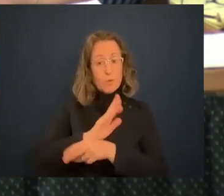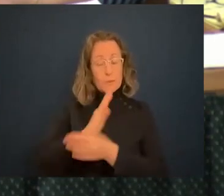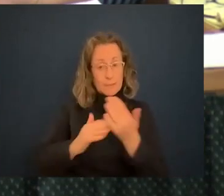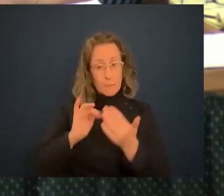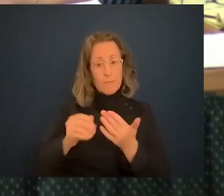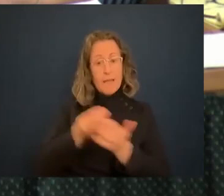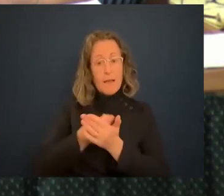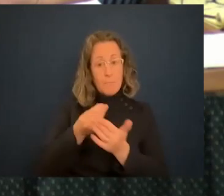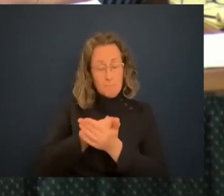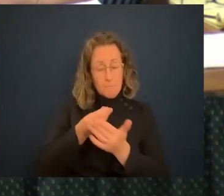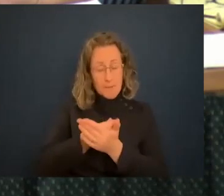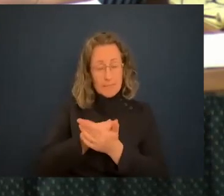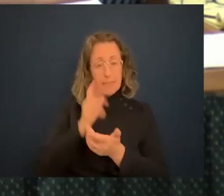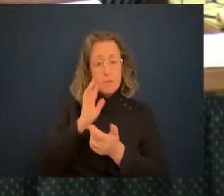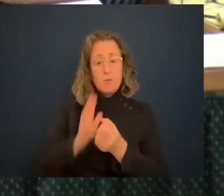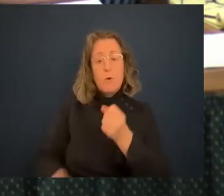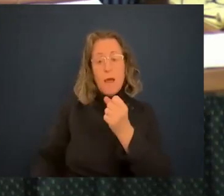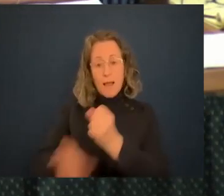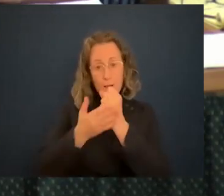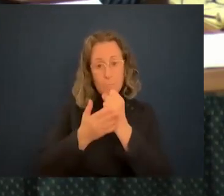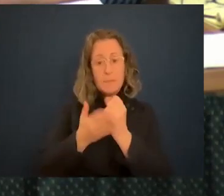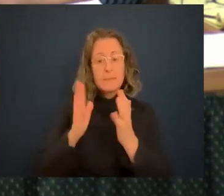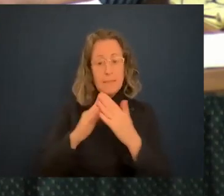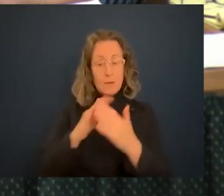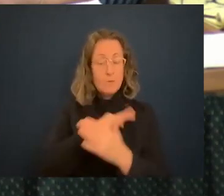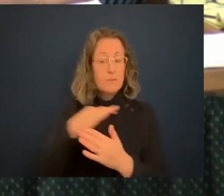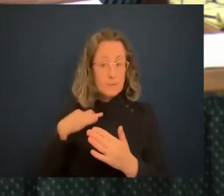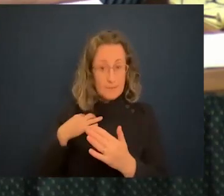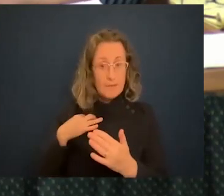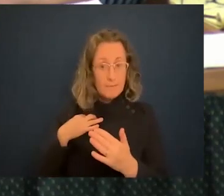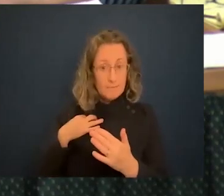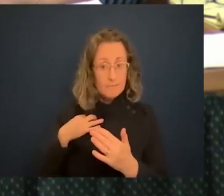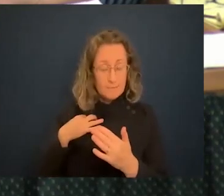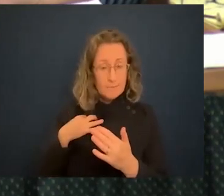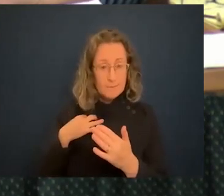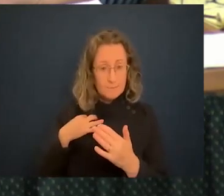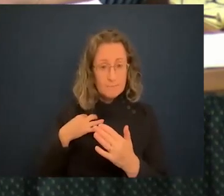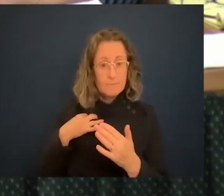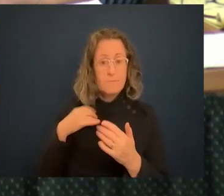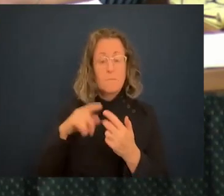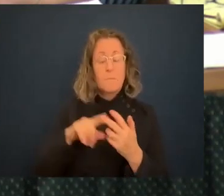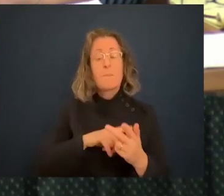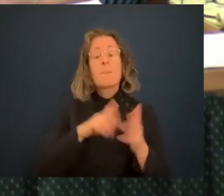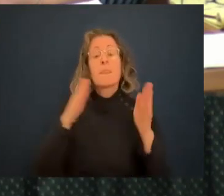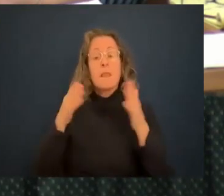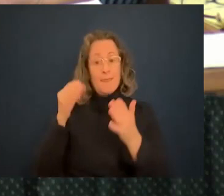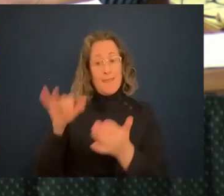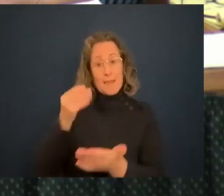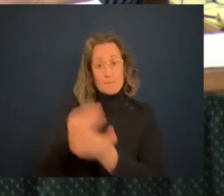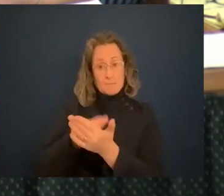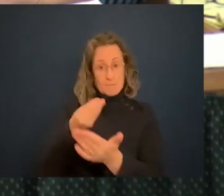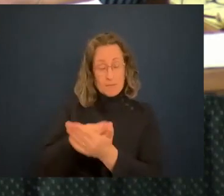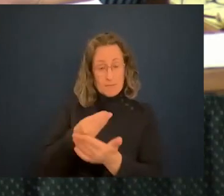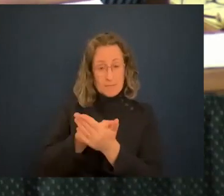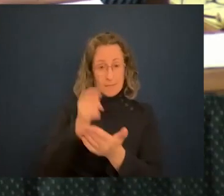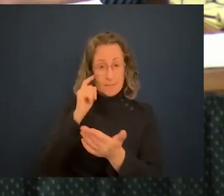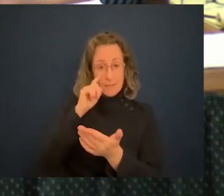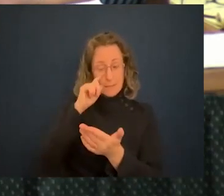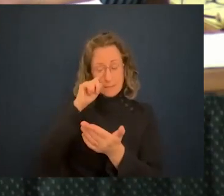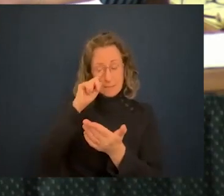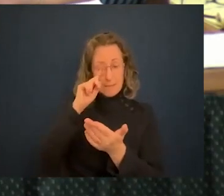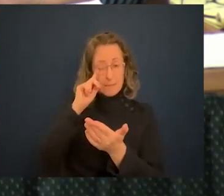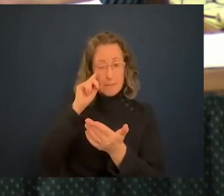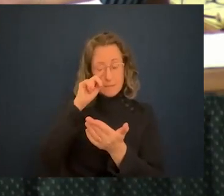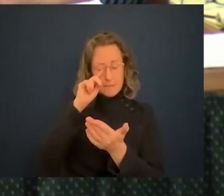in that expertise then further there is money from the fund that can be spent to